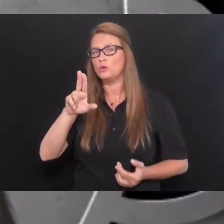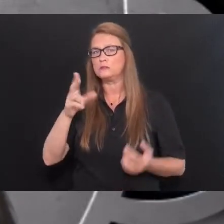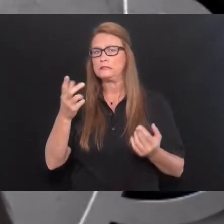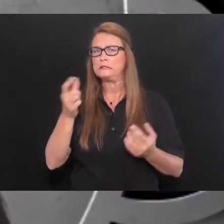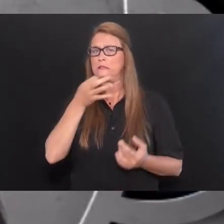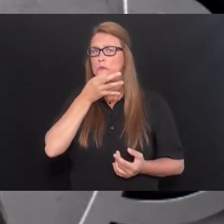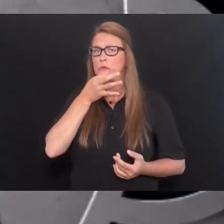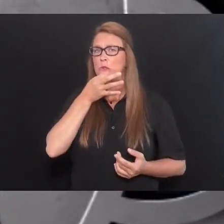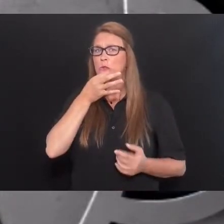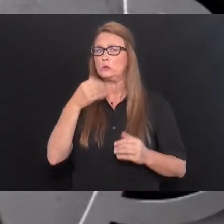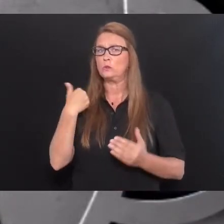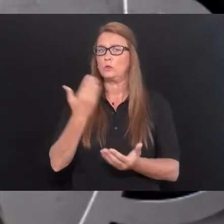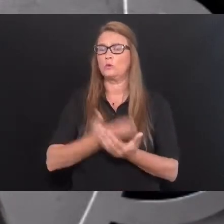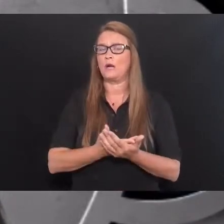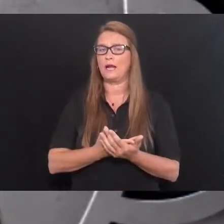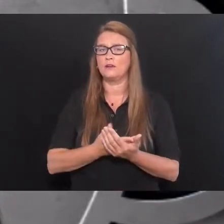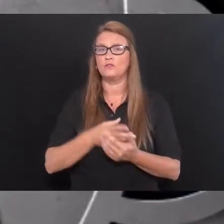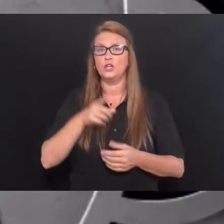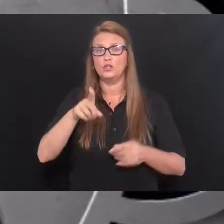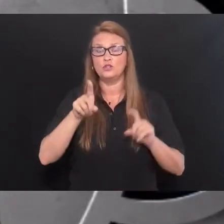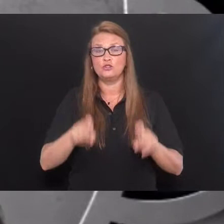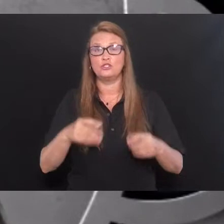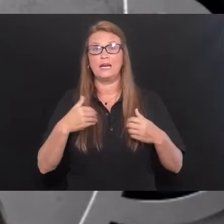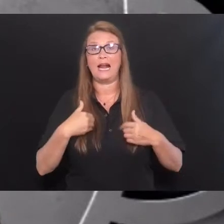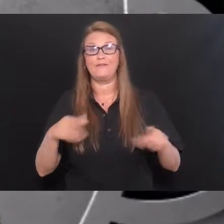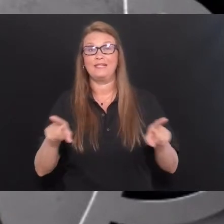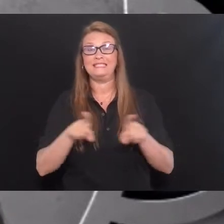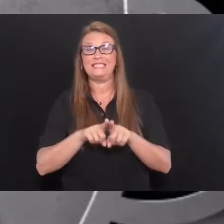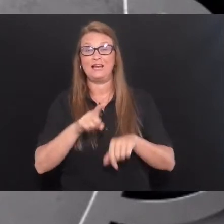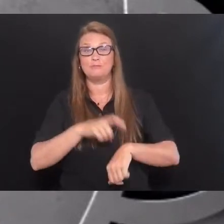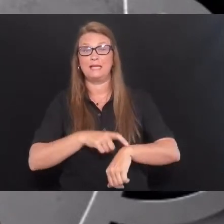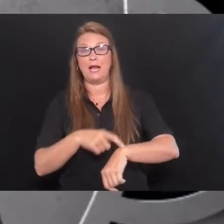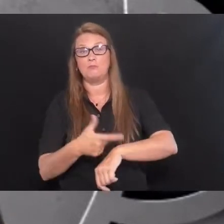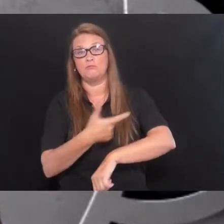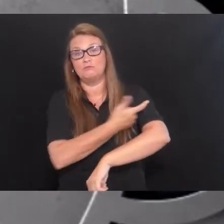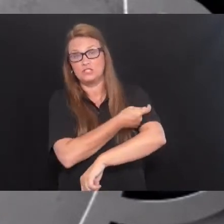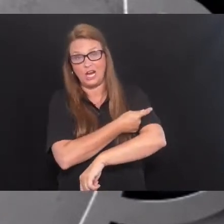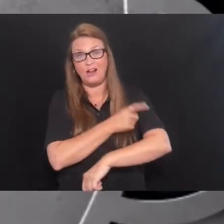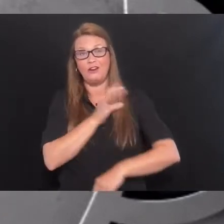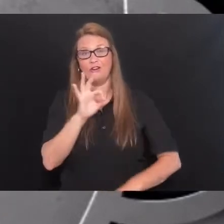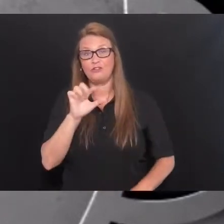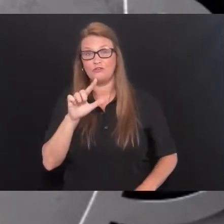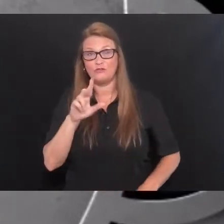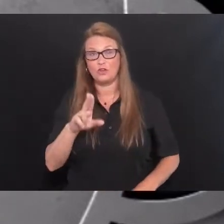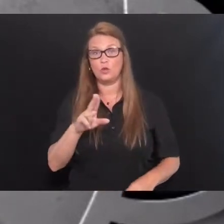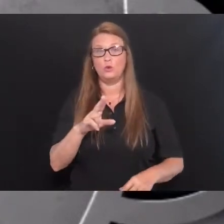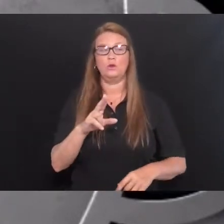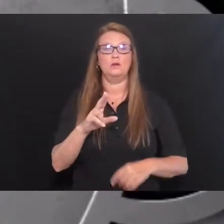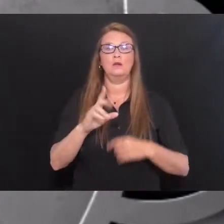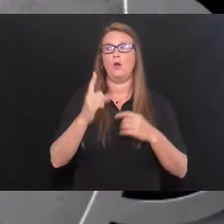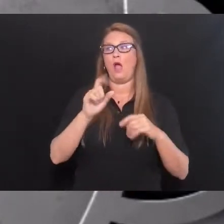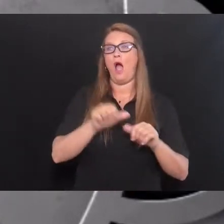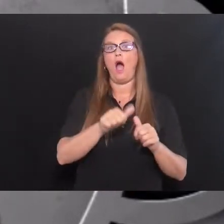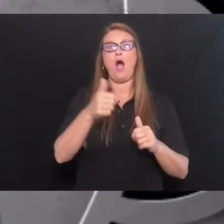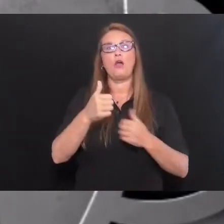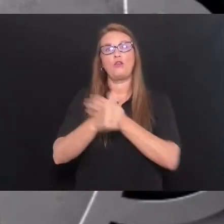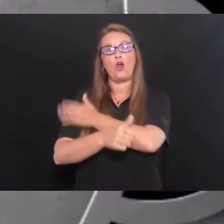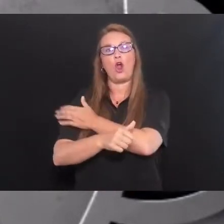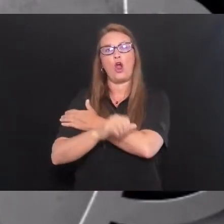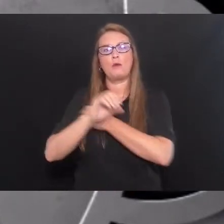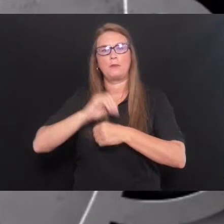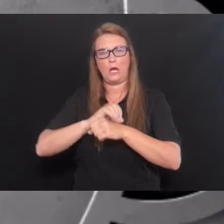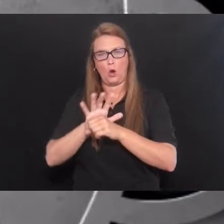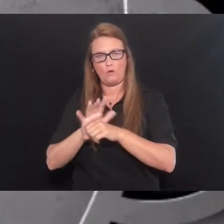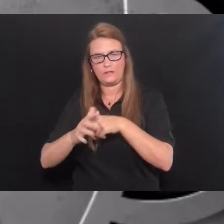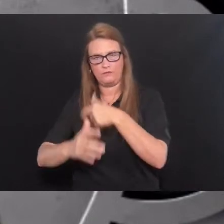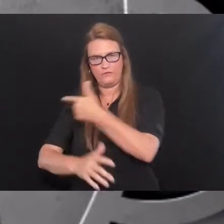well as the COVID vaccine at the same time, preferably in separate arms if you can, because before,